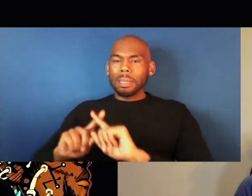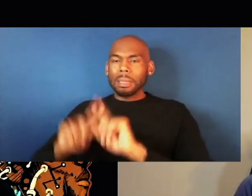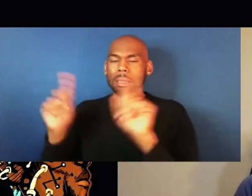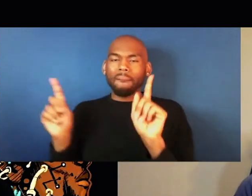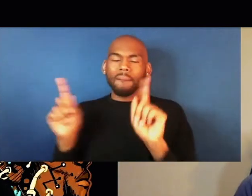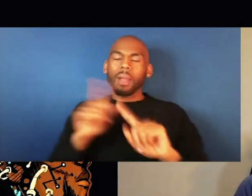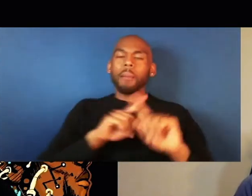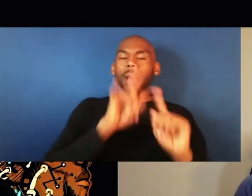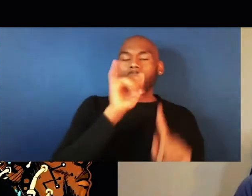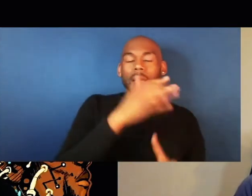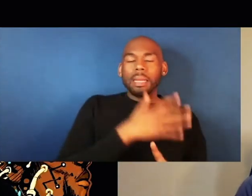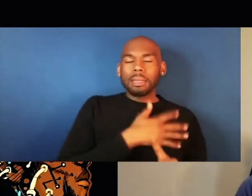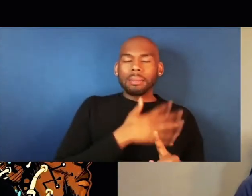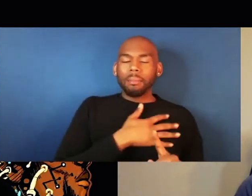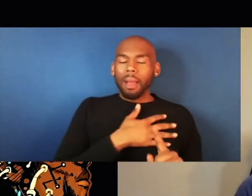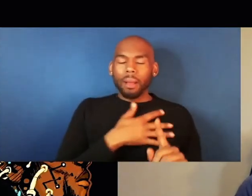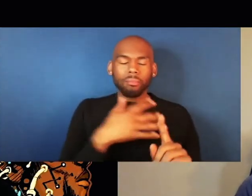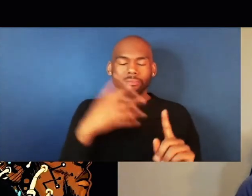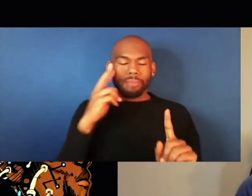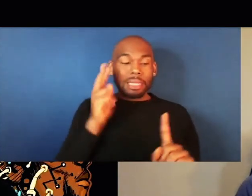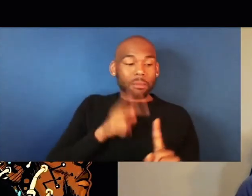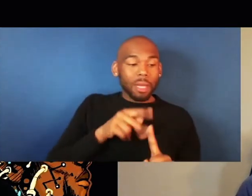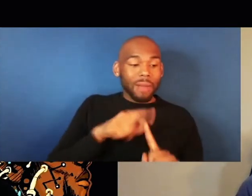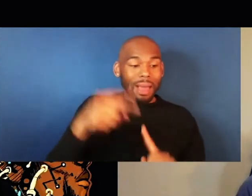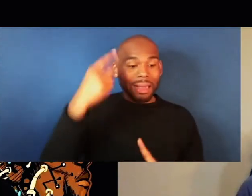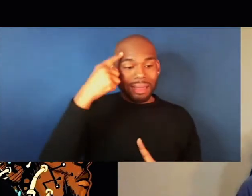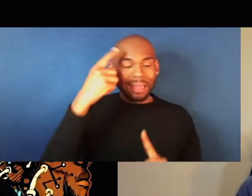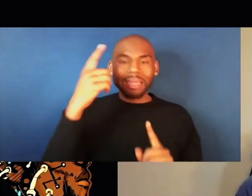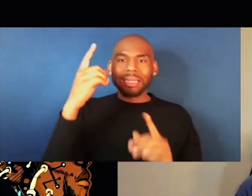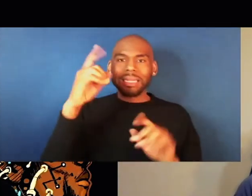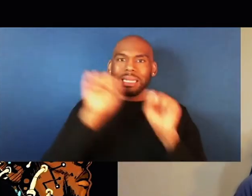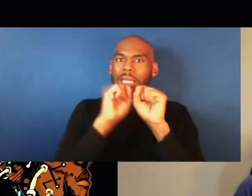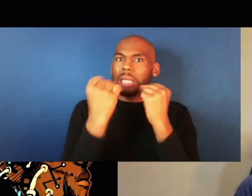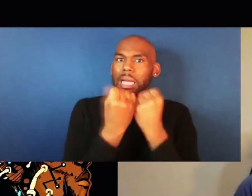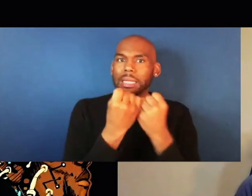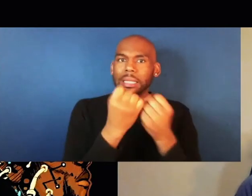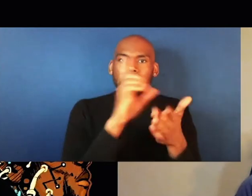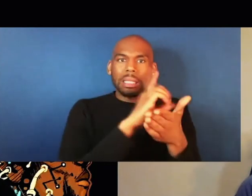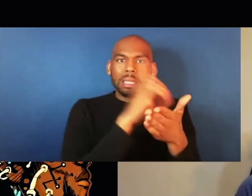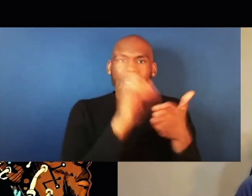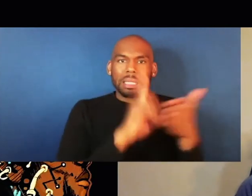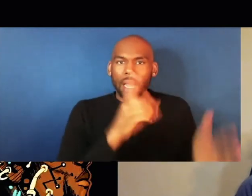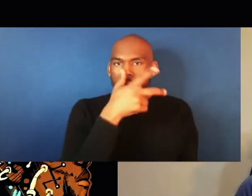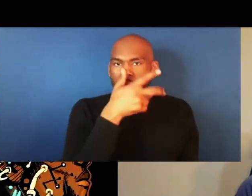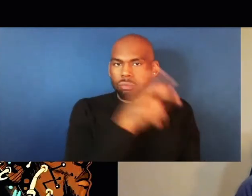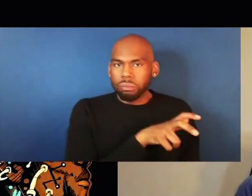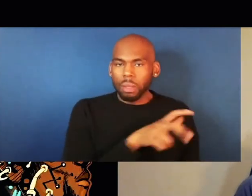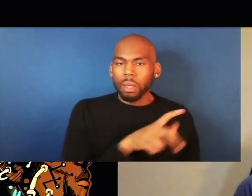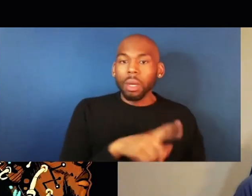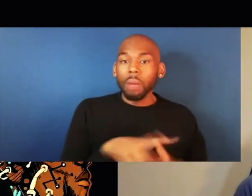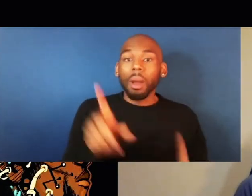but anyway, that's how I think about it. So I think it's badly designed society. But to your question though,